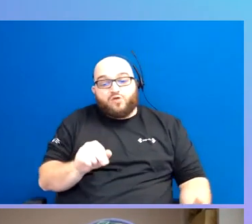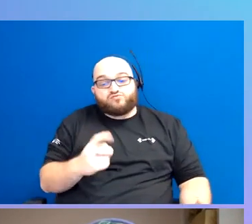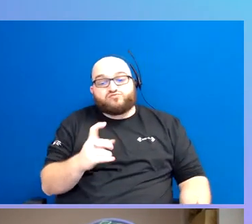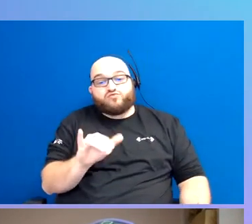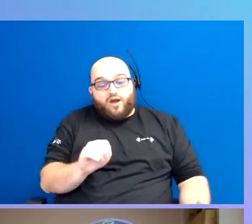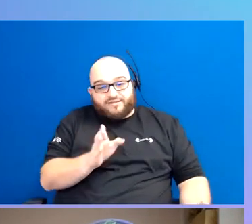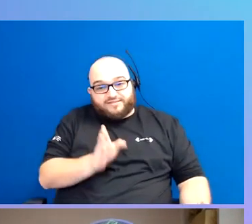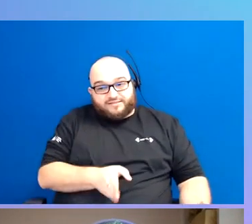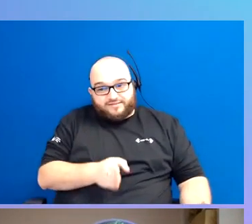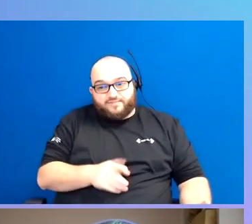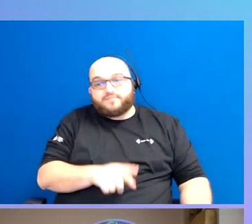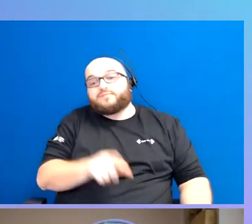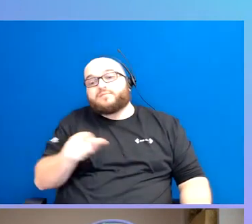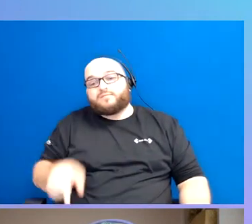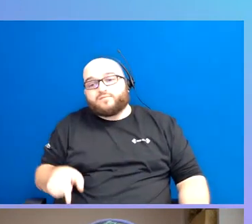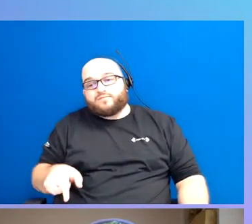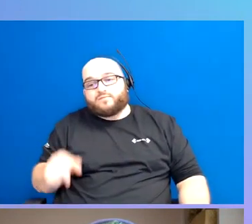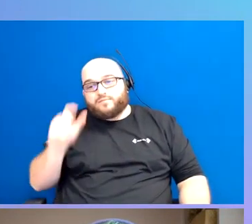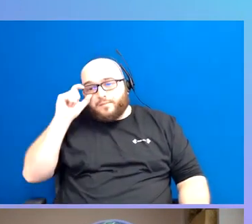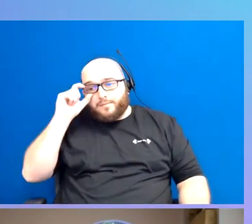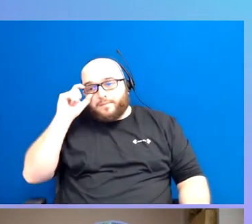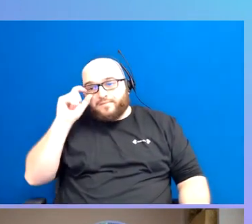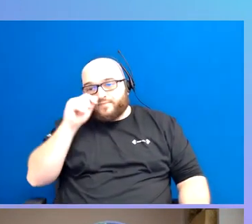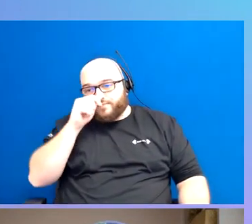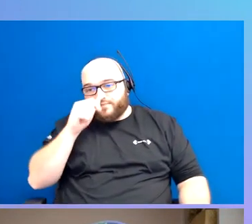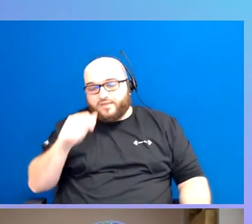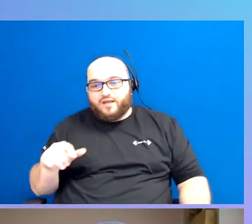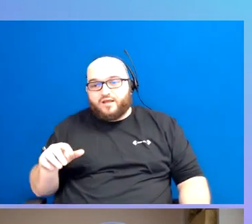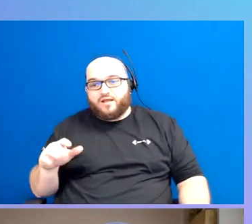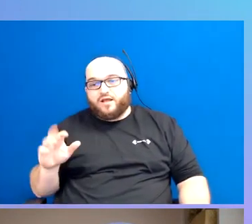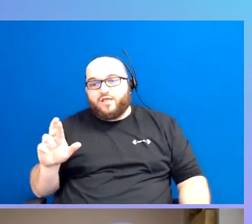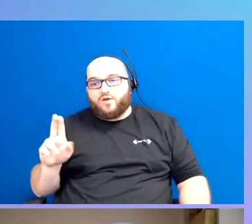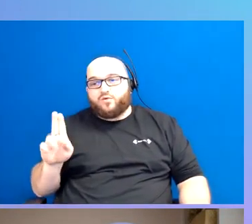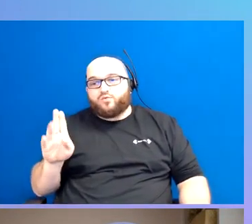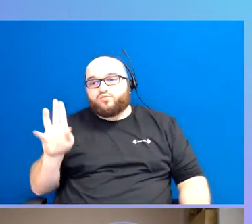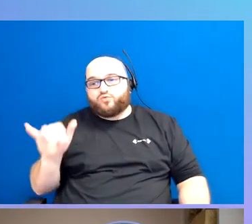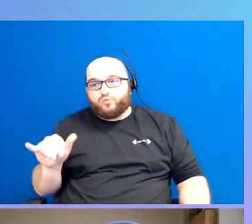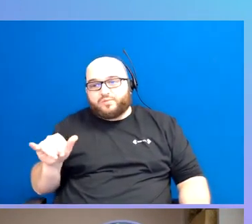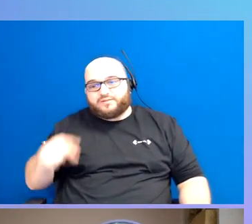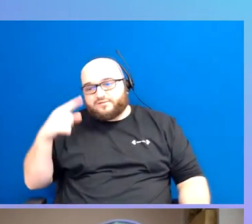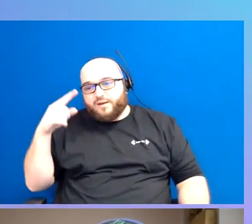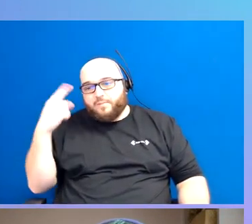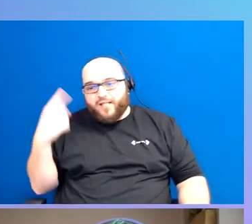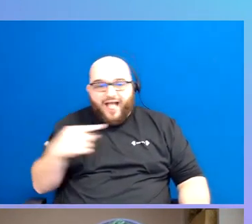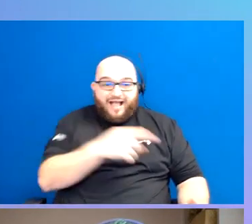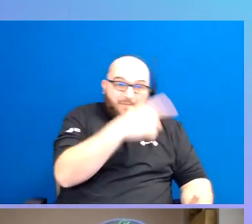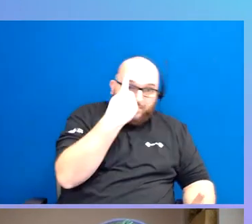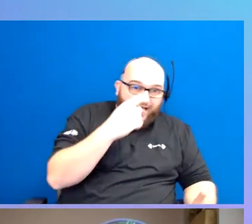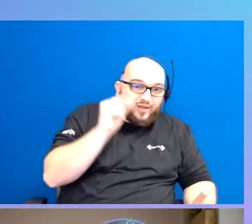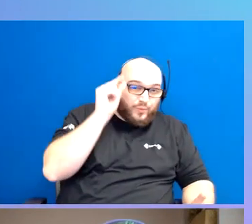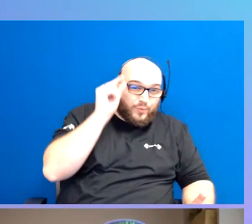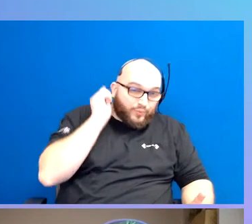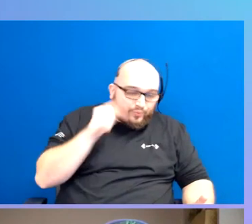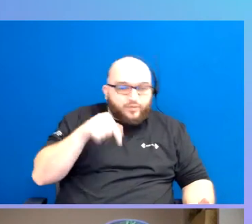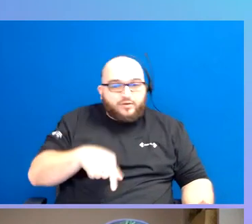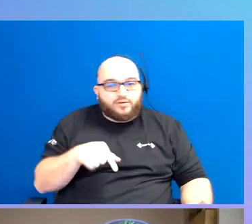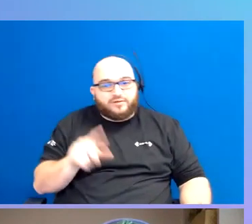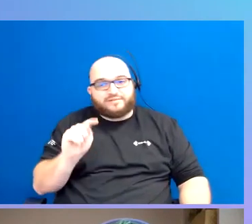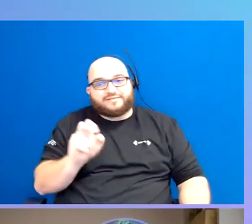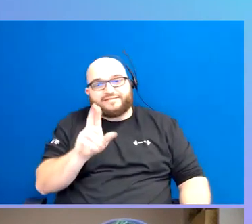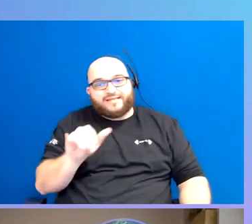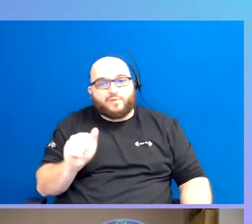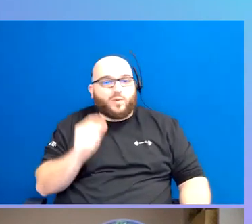tabby cat, a brown tabby cat with longer fur, and then Ruby, who's an all-black cat with long fur as well. And then I'll pass it over